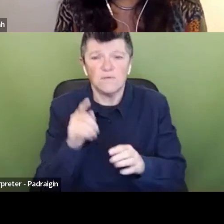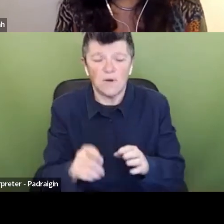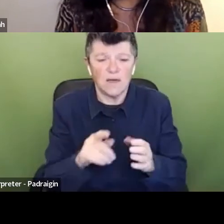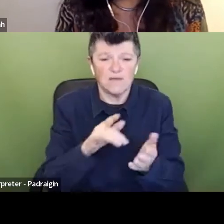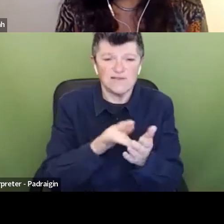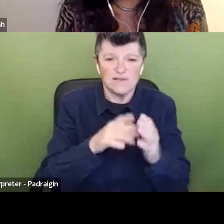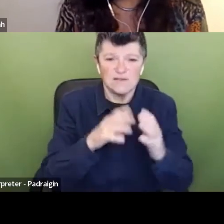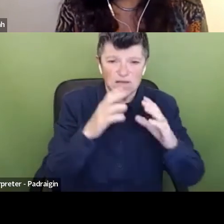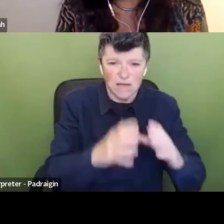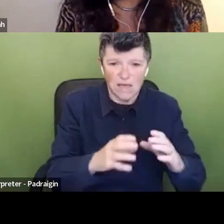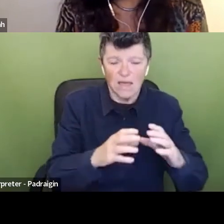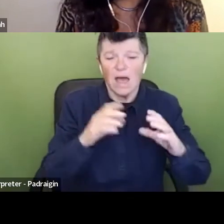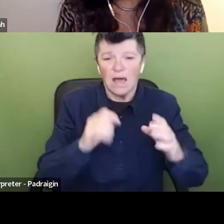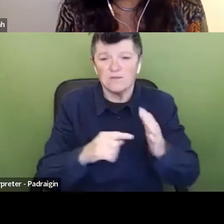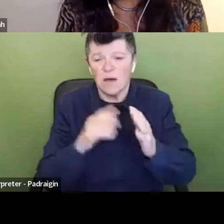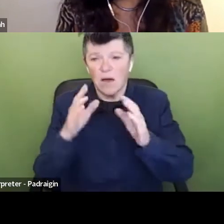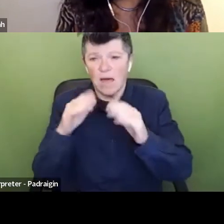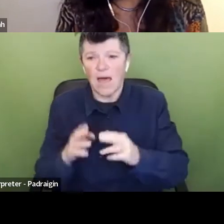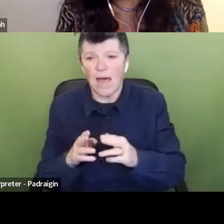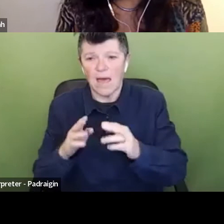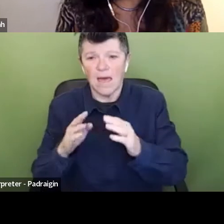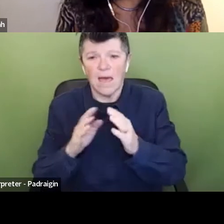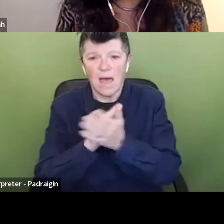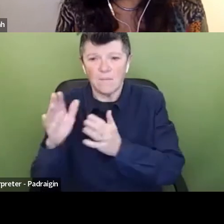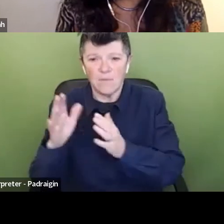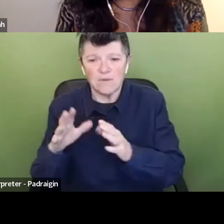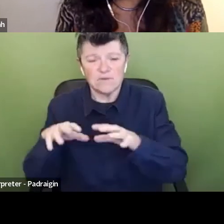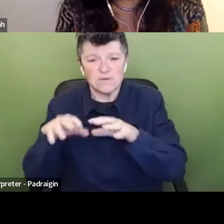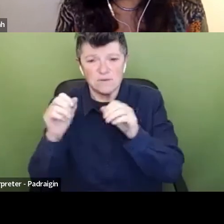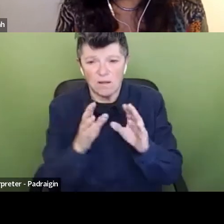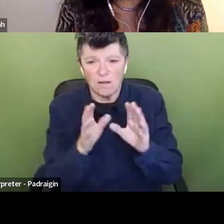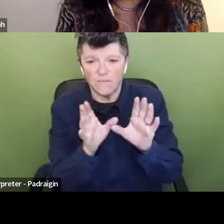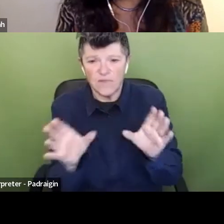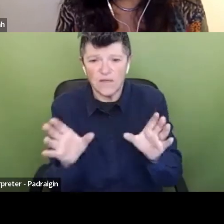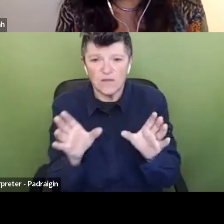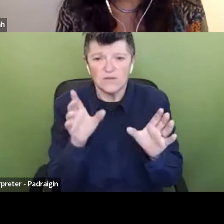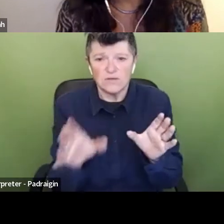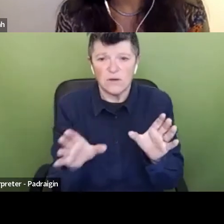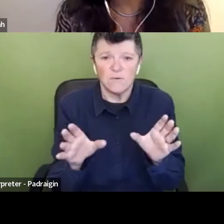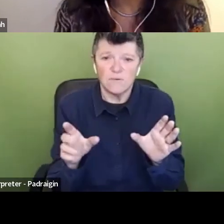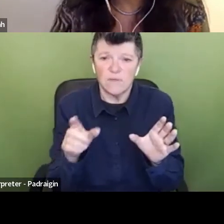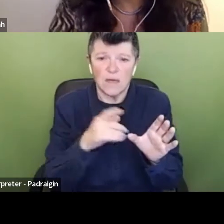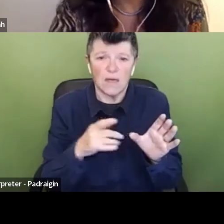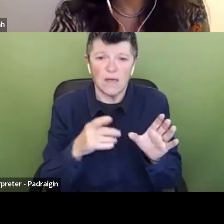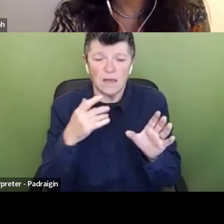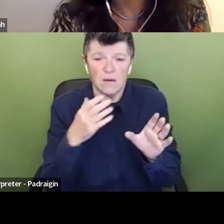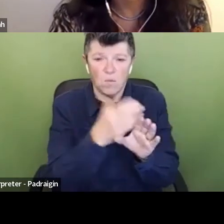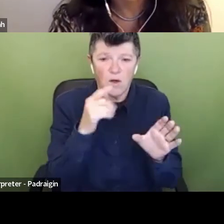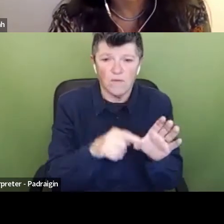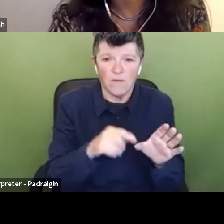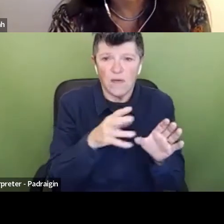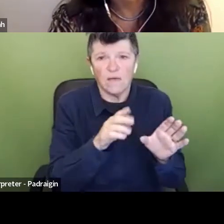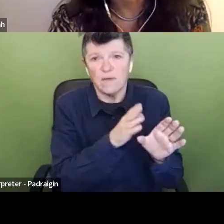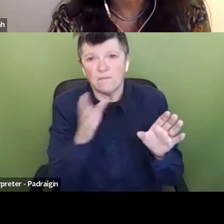city workers now live and go out, so take their money. But the city police kind